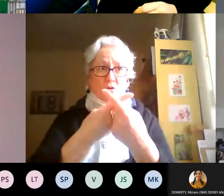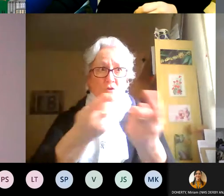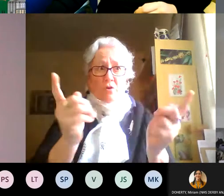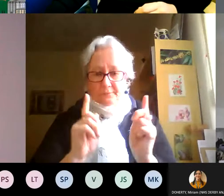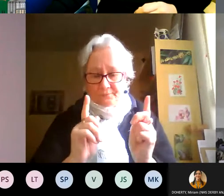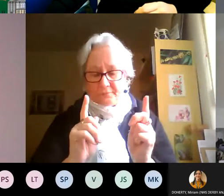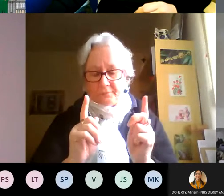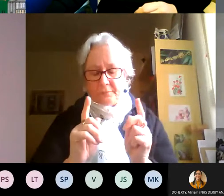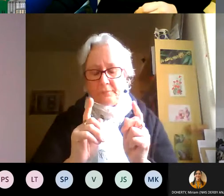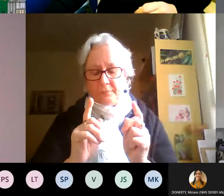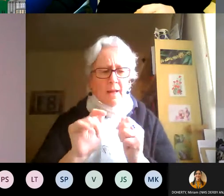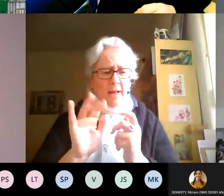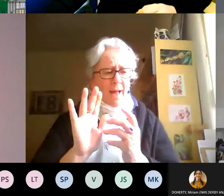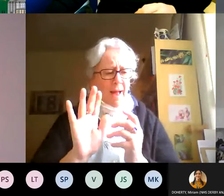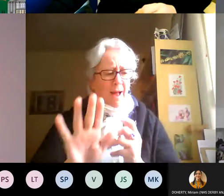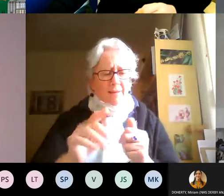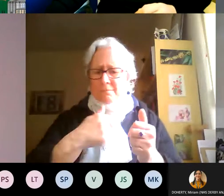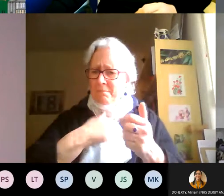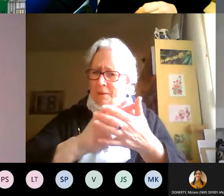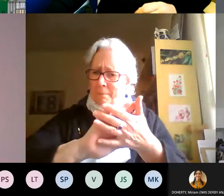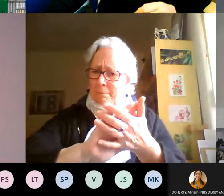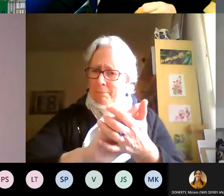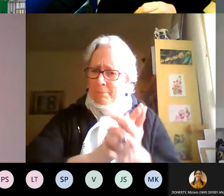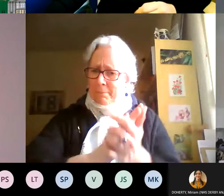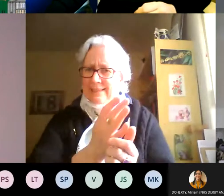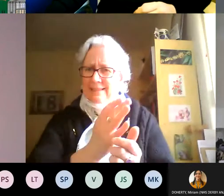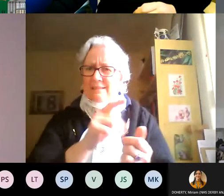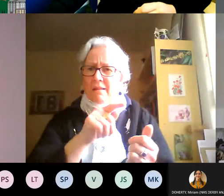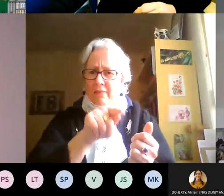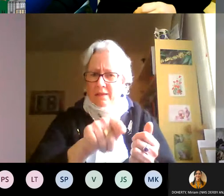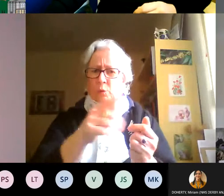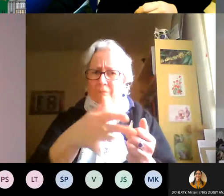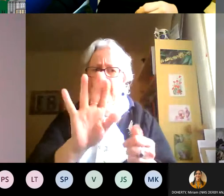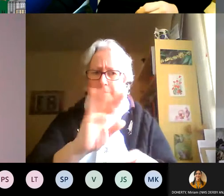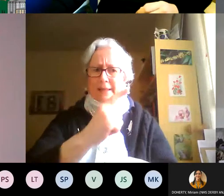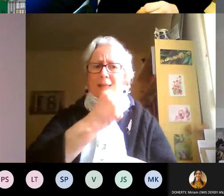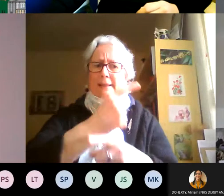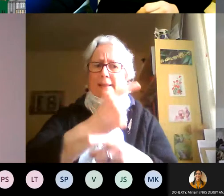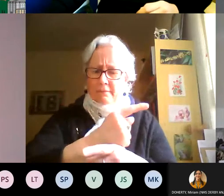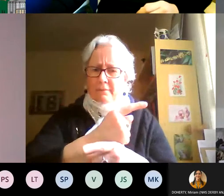And the information for those, you know, this community.